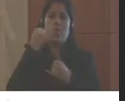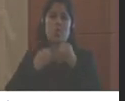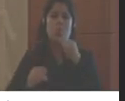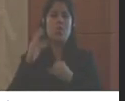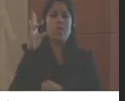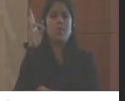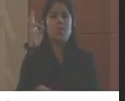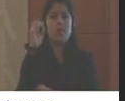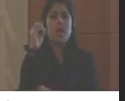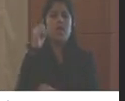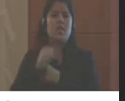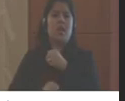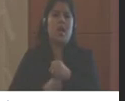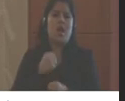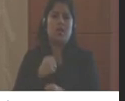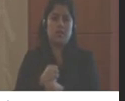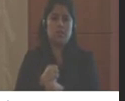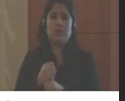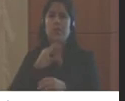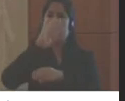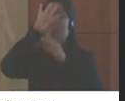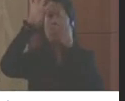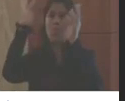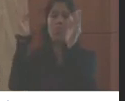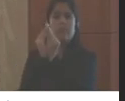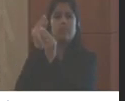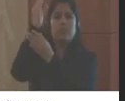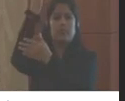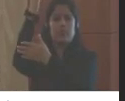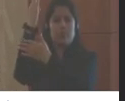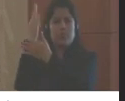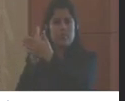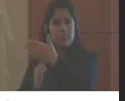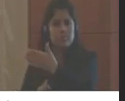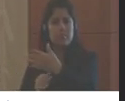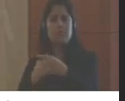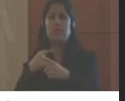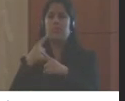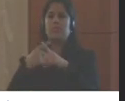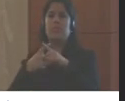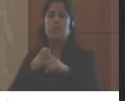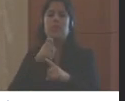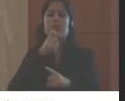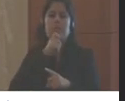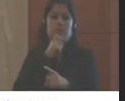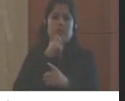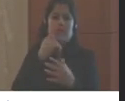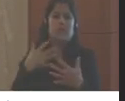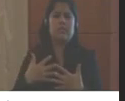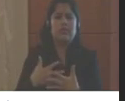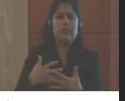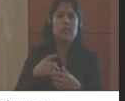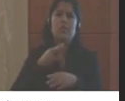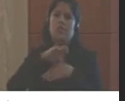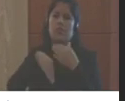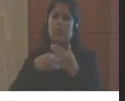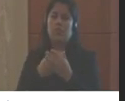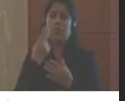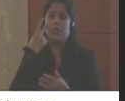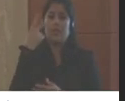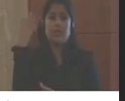which made it the most intense drought event in the last 70 years. We must add to this the presence of cold fronts